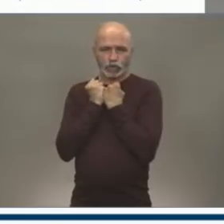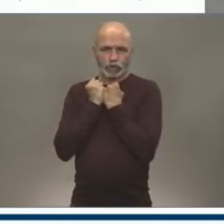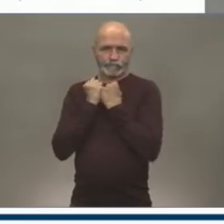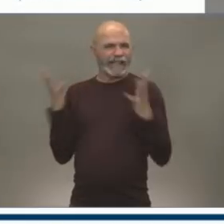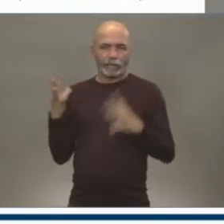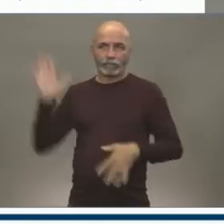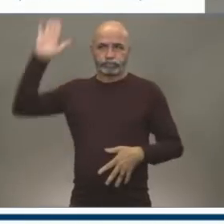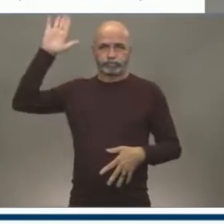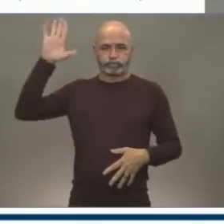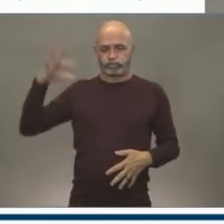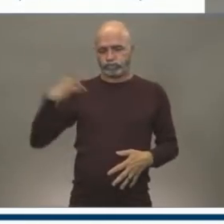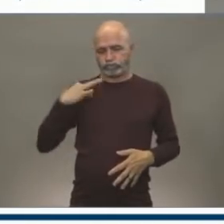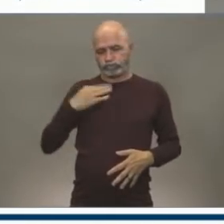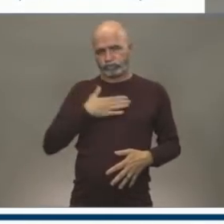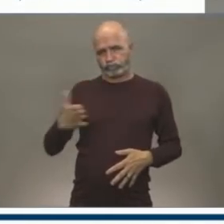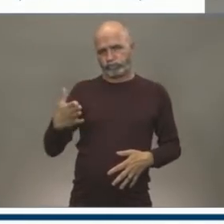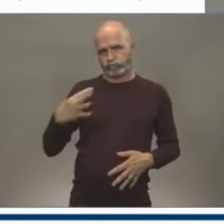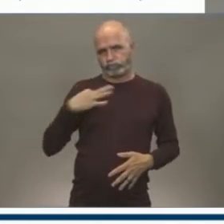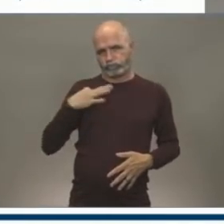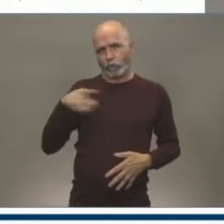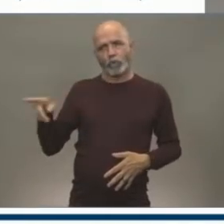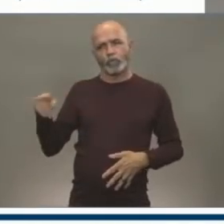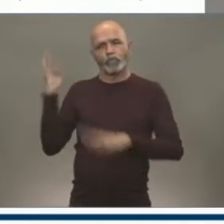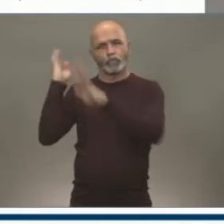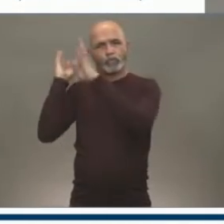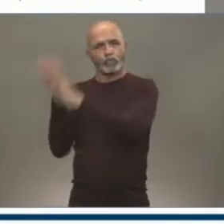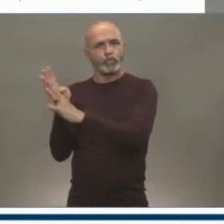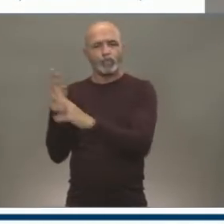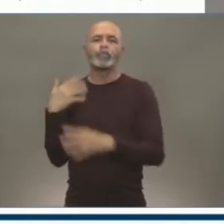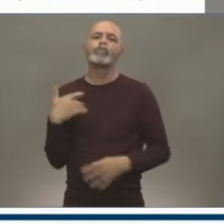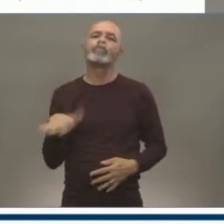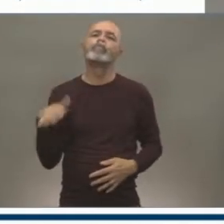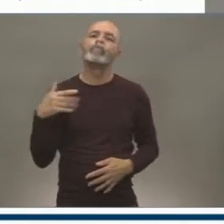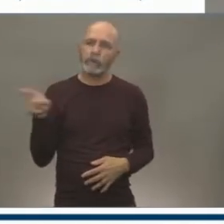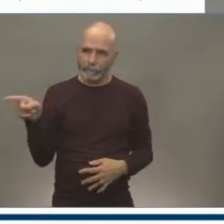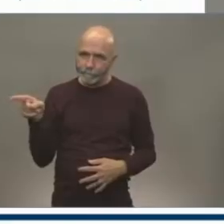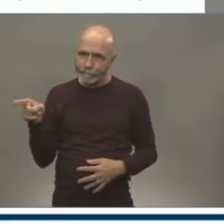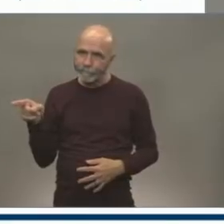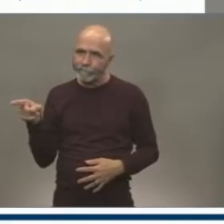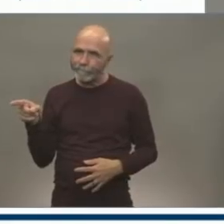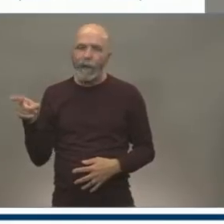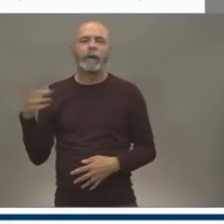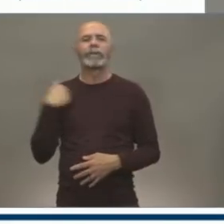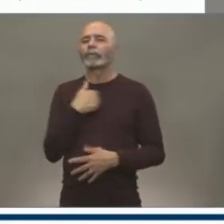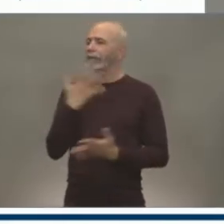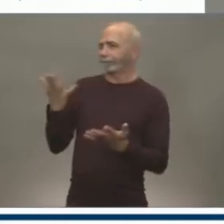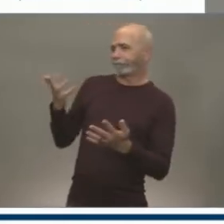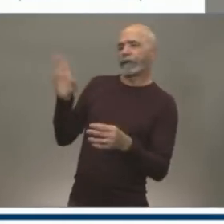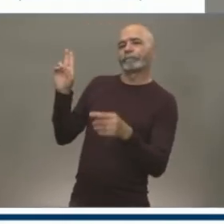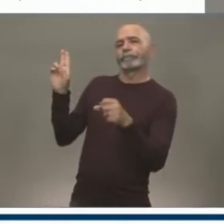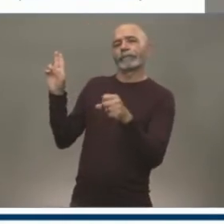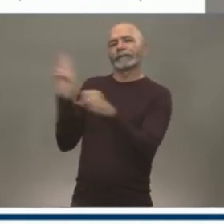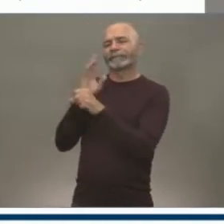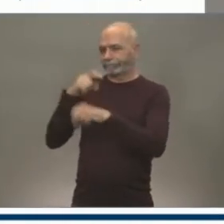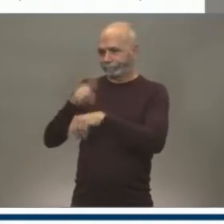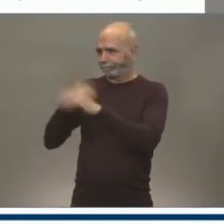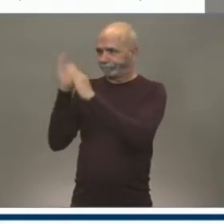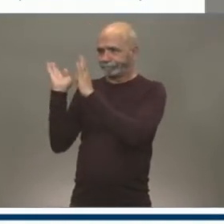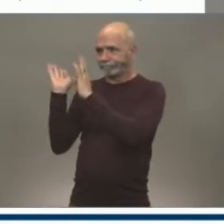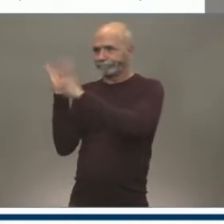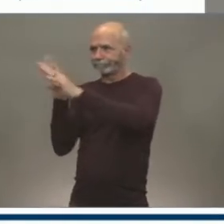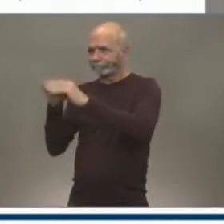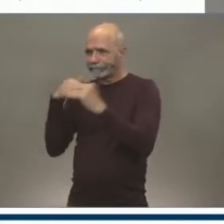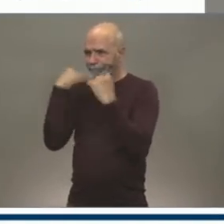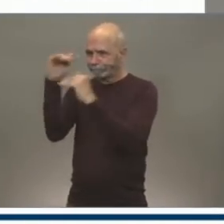forward to do this. So this is, it's not a long-term solution. You use it in a very focused, time-limited manner as part of an